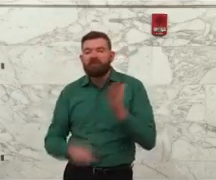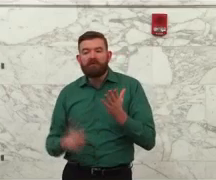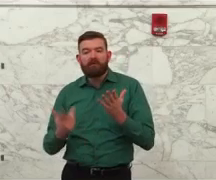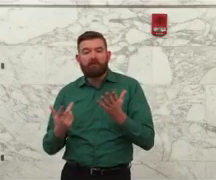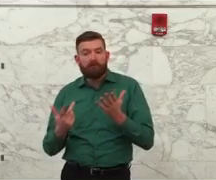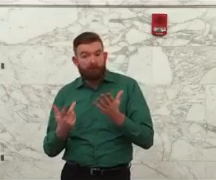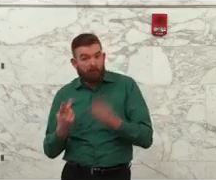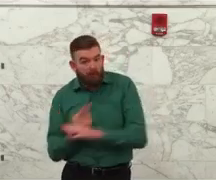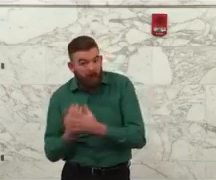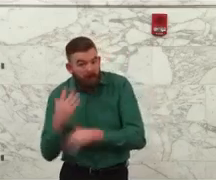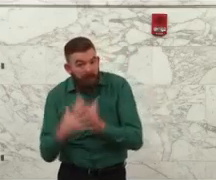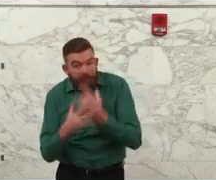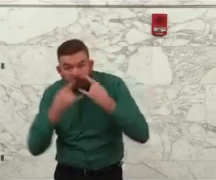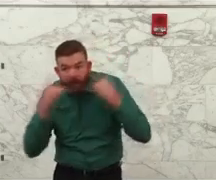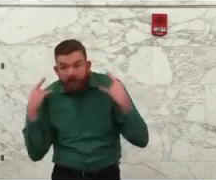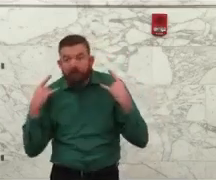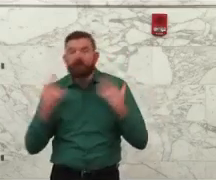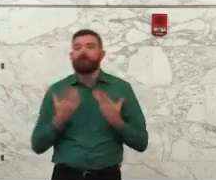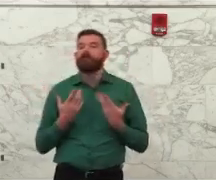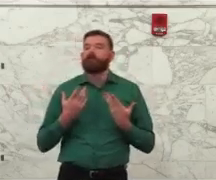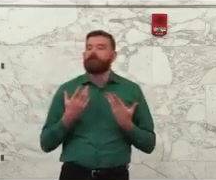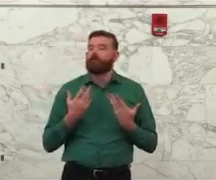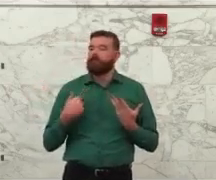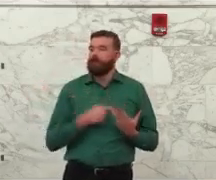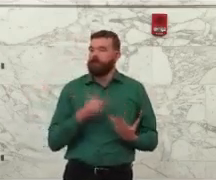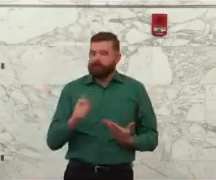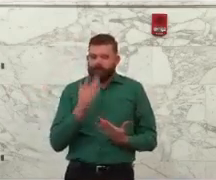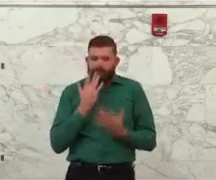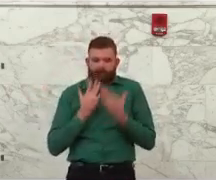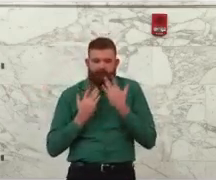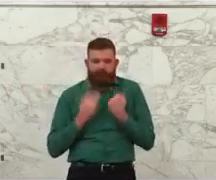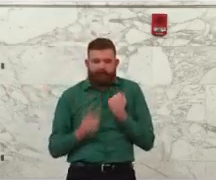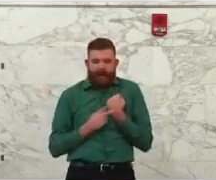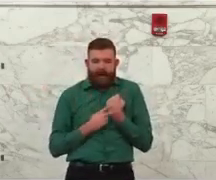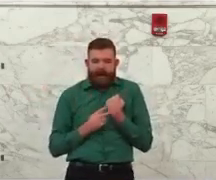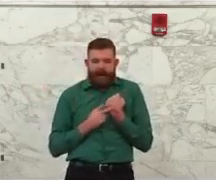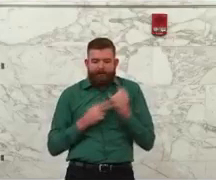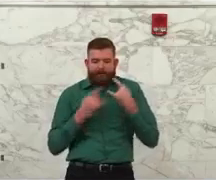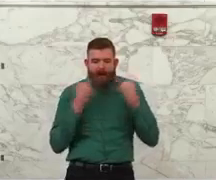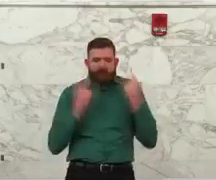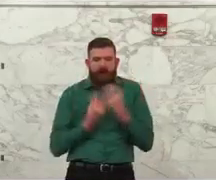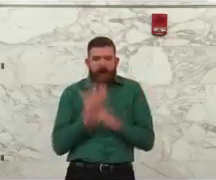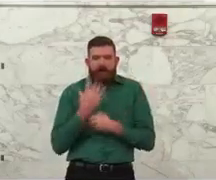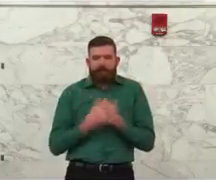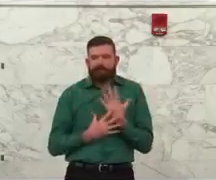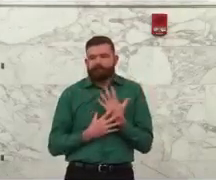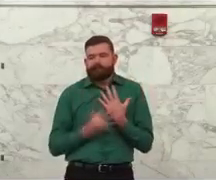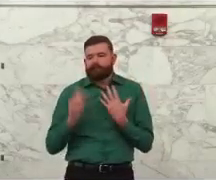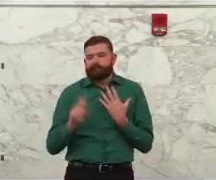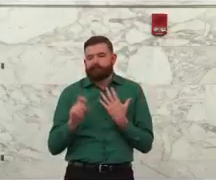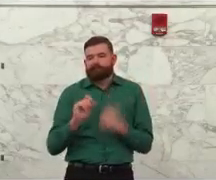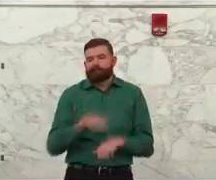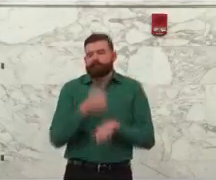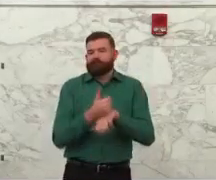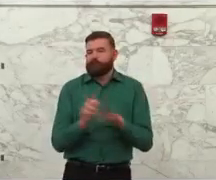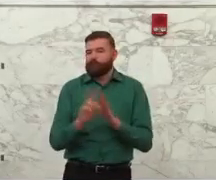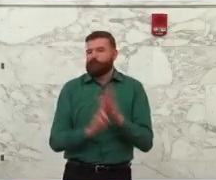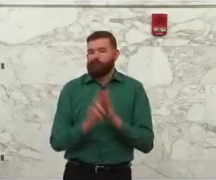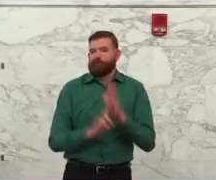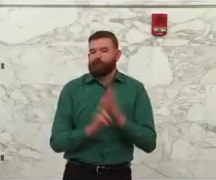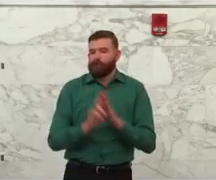PPE primarily. I mentioned this yesterday, a very personal note, which I normally wouldn't talk about, but it's relevant, is